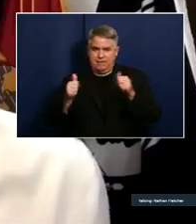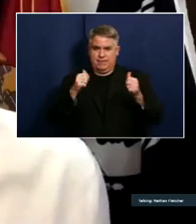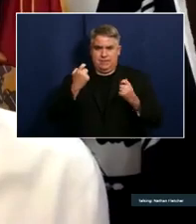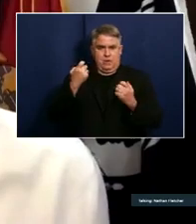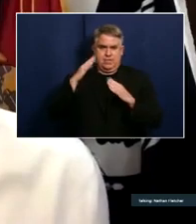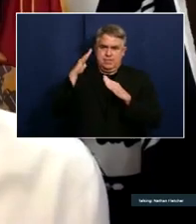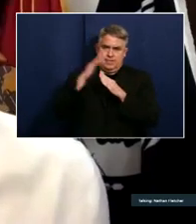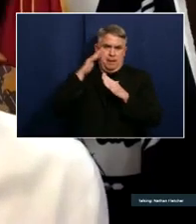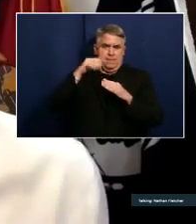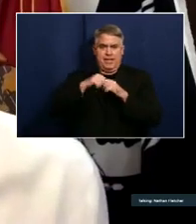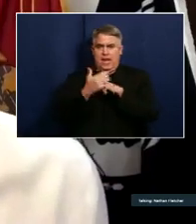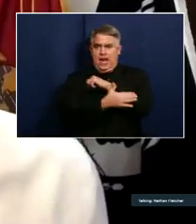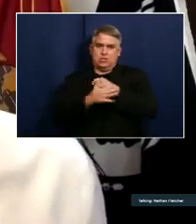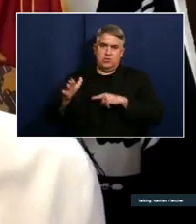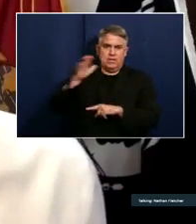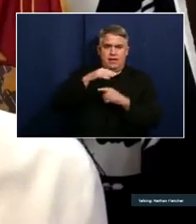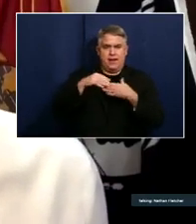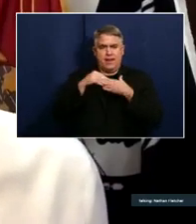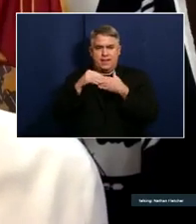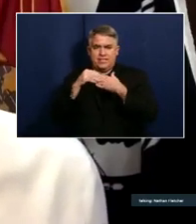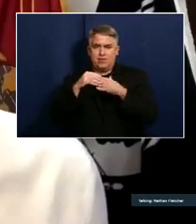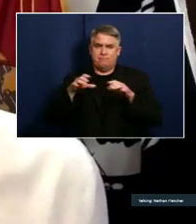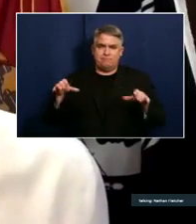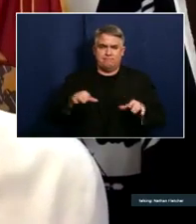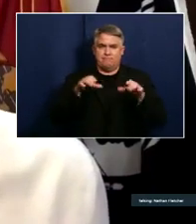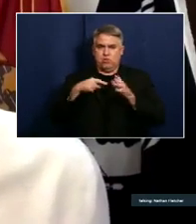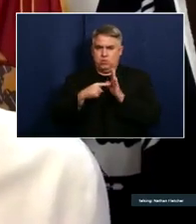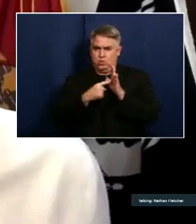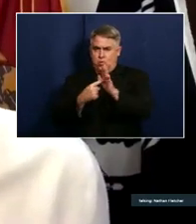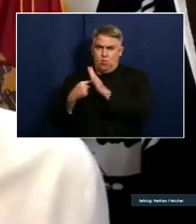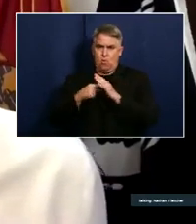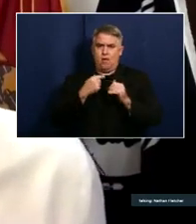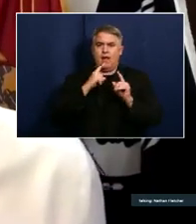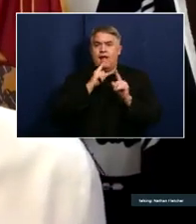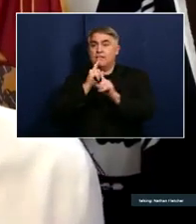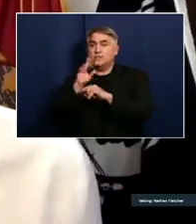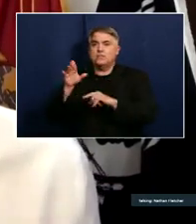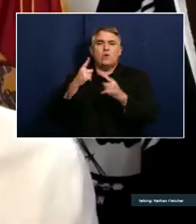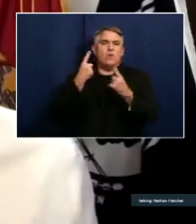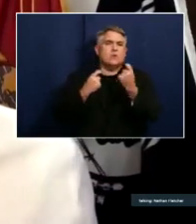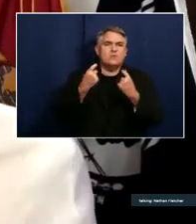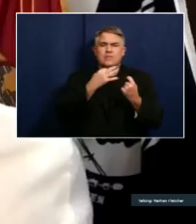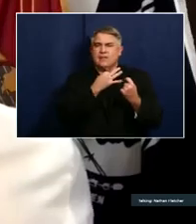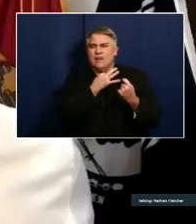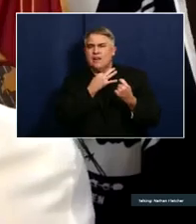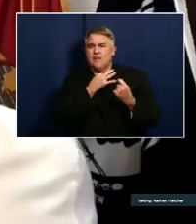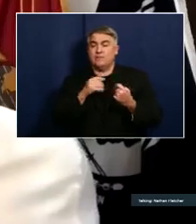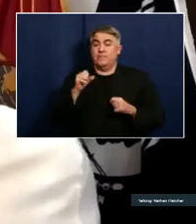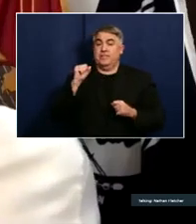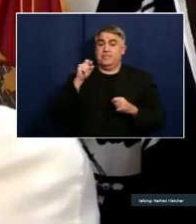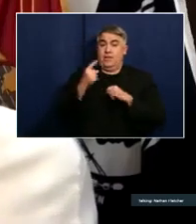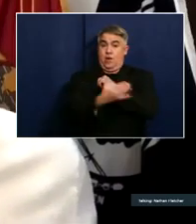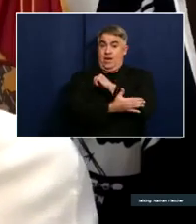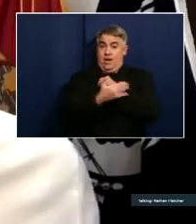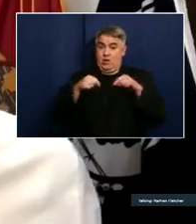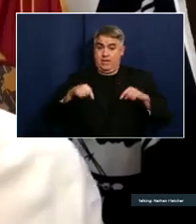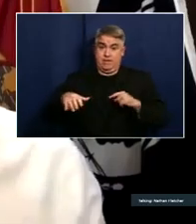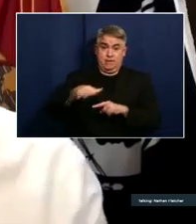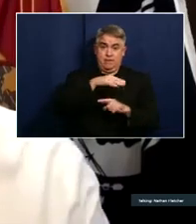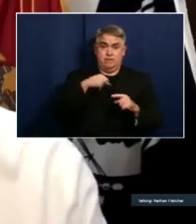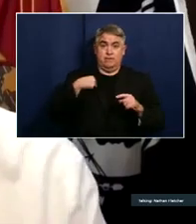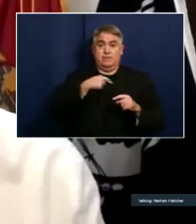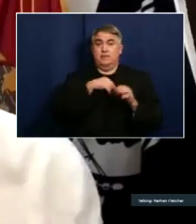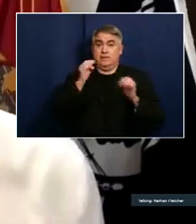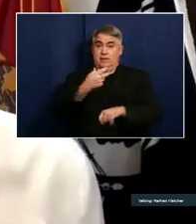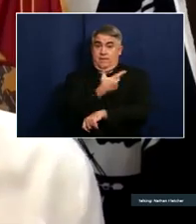available to give you an update and then be able to answer your questions. In San Diego County, we made an early determination when it came to the vaccine. We wanted